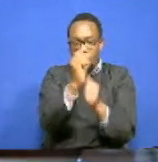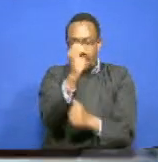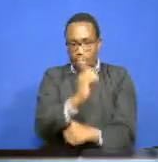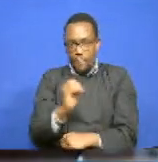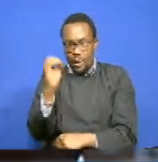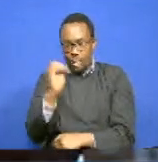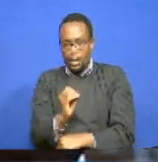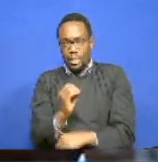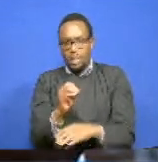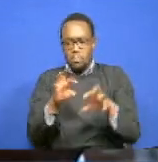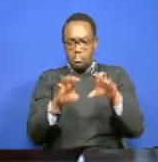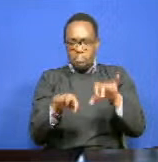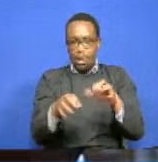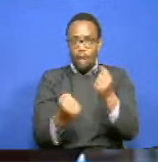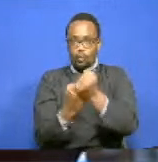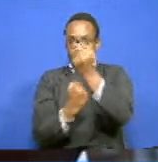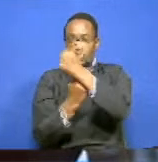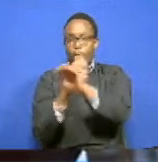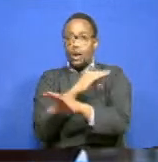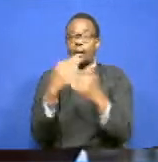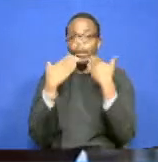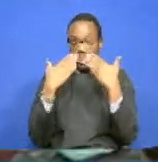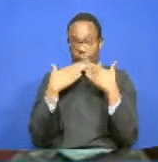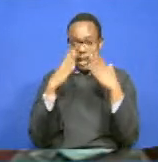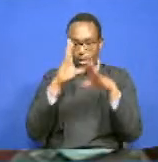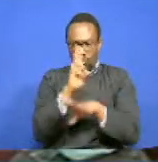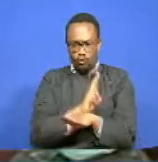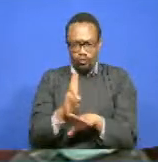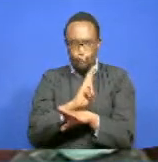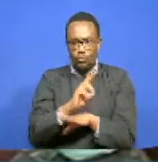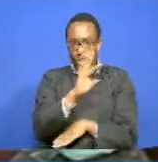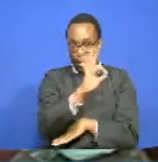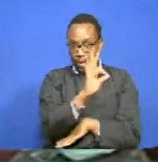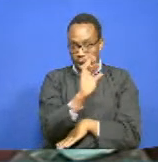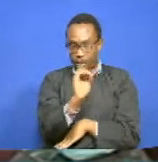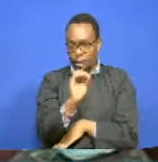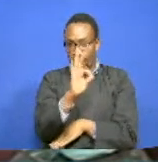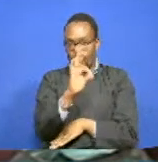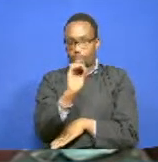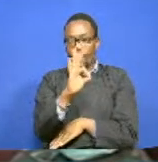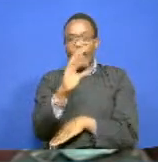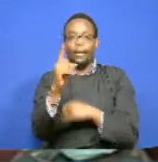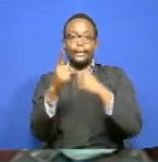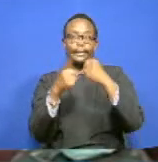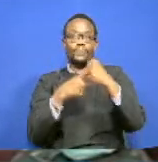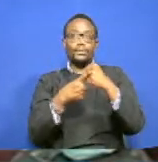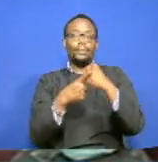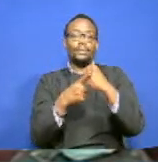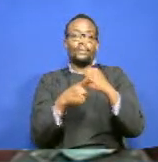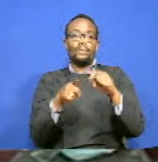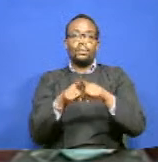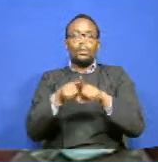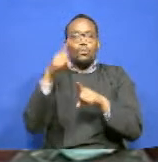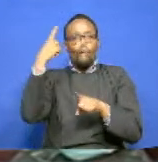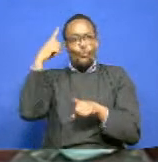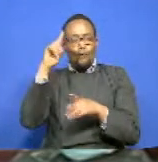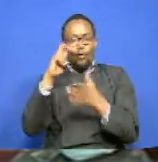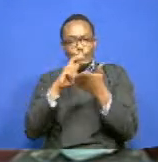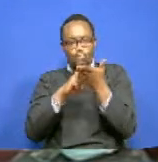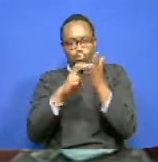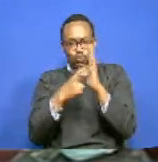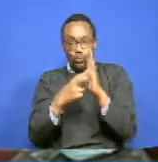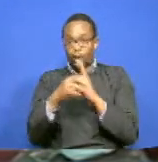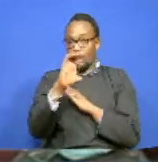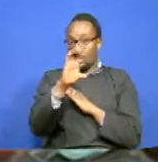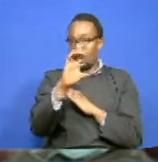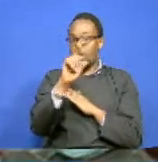for the organ restoration and thanksgiving, kindly use the 30-30-36. And for the project that now